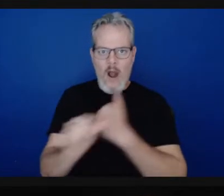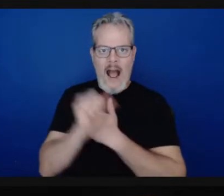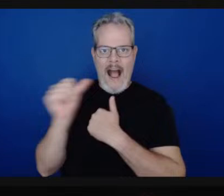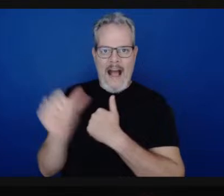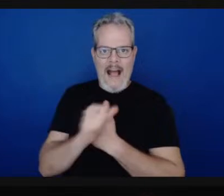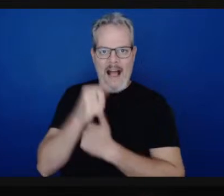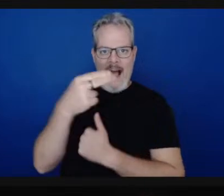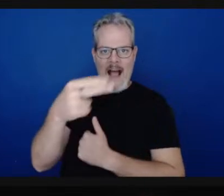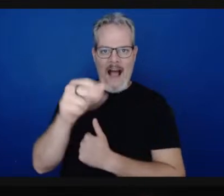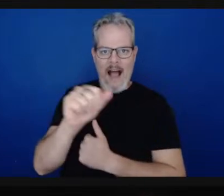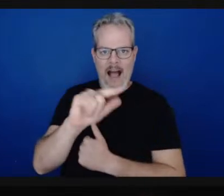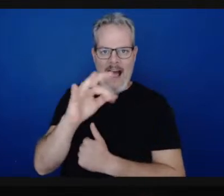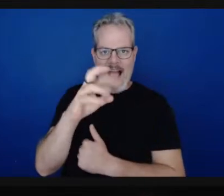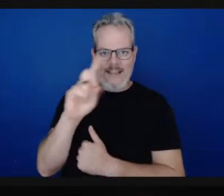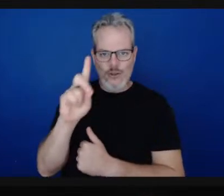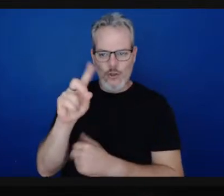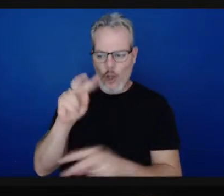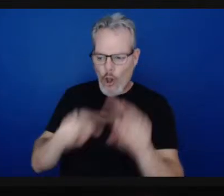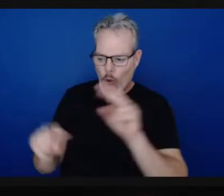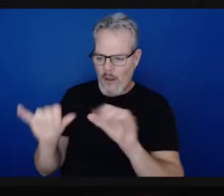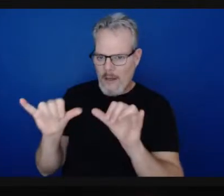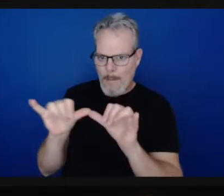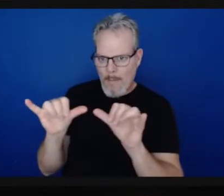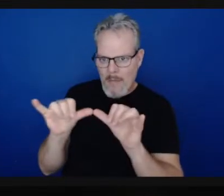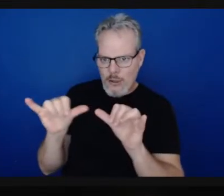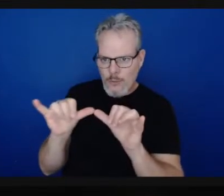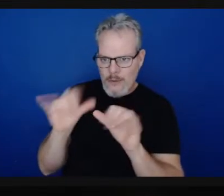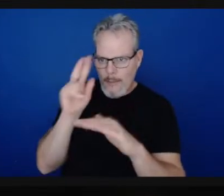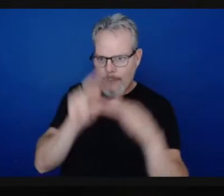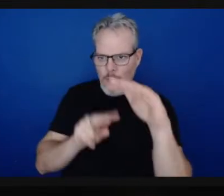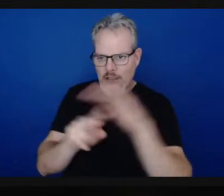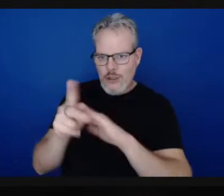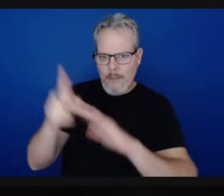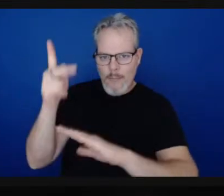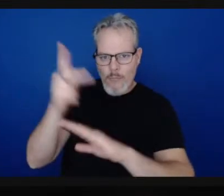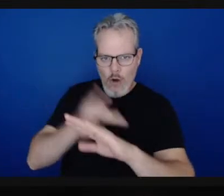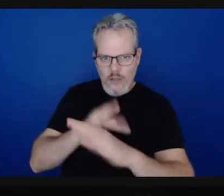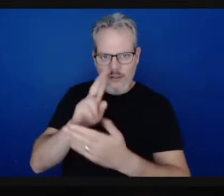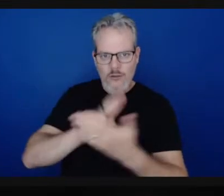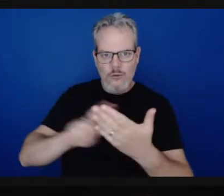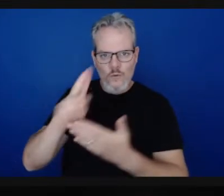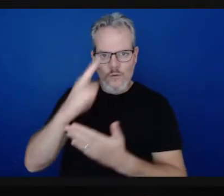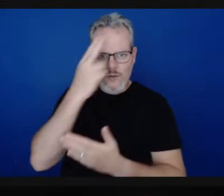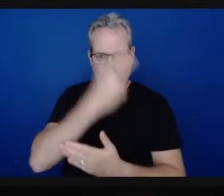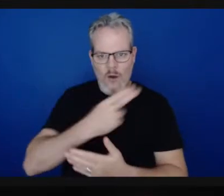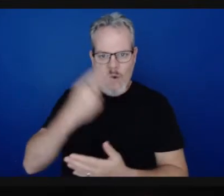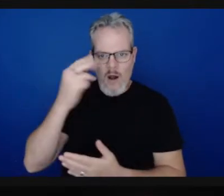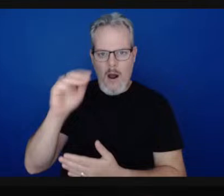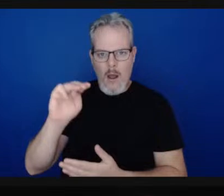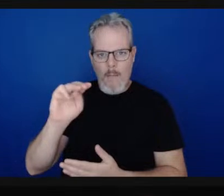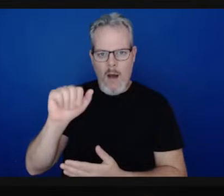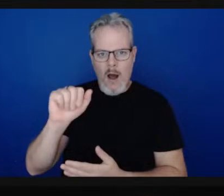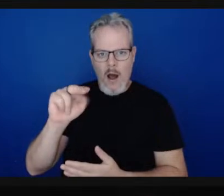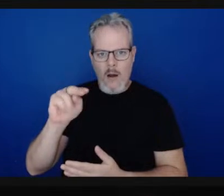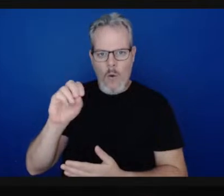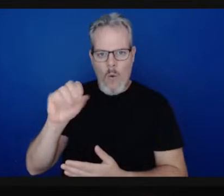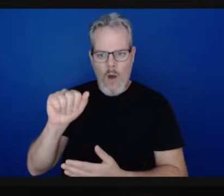at the VOG measurement and projection project at University of Hawaii, Manoa. This is our VOG forecast.